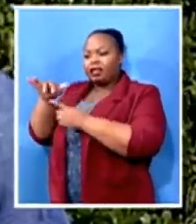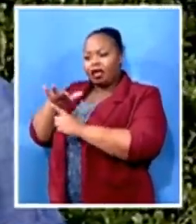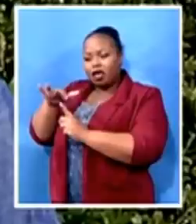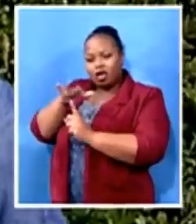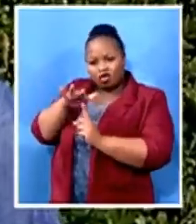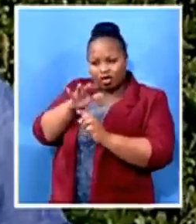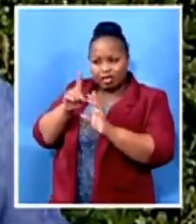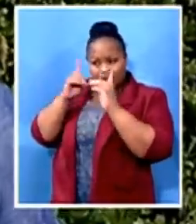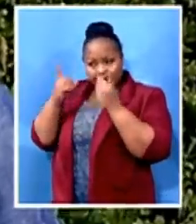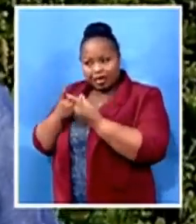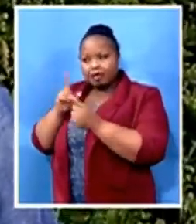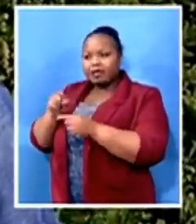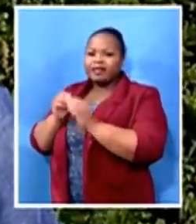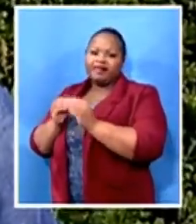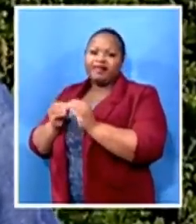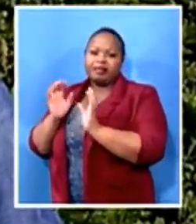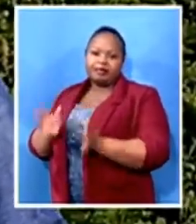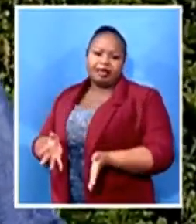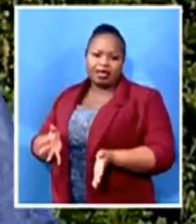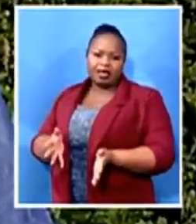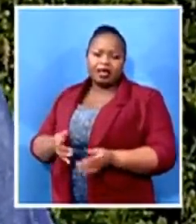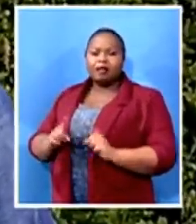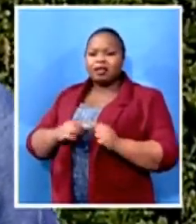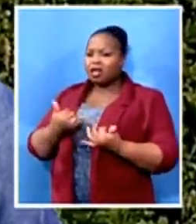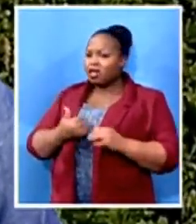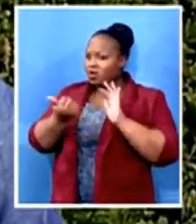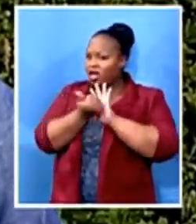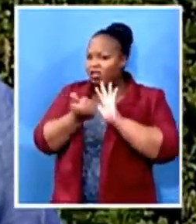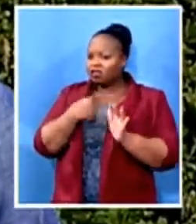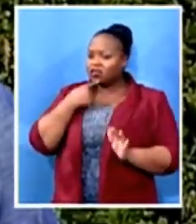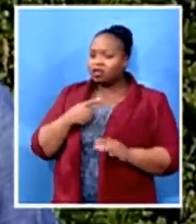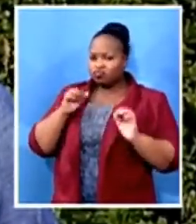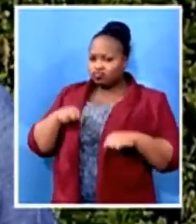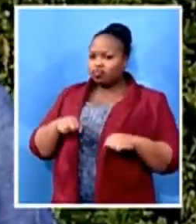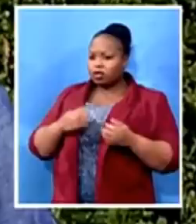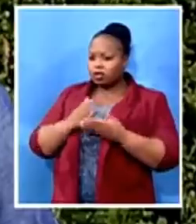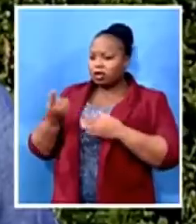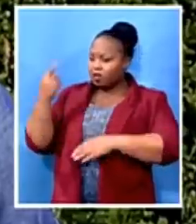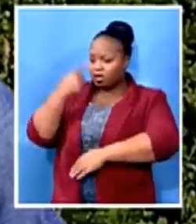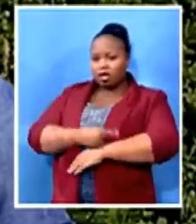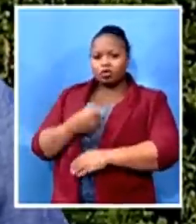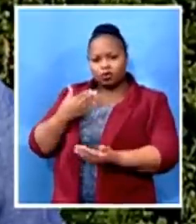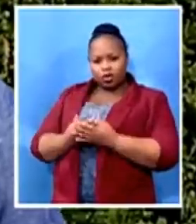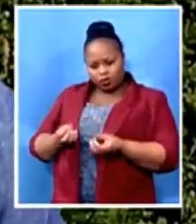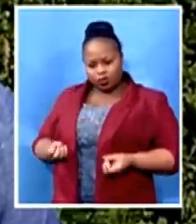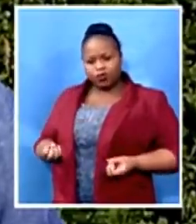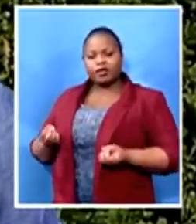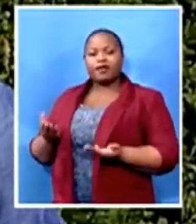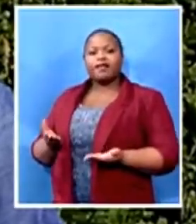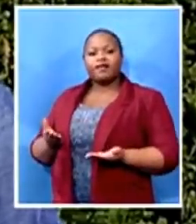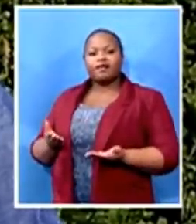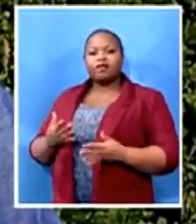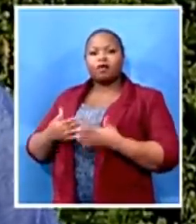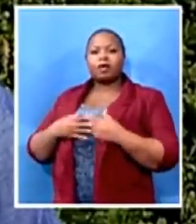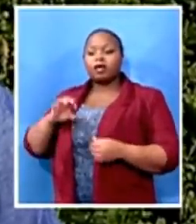normally, the Act allows certain days that must be actually given to any client to fix that. So that's what the department